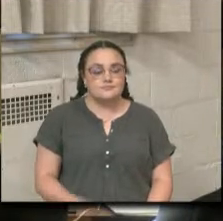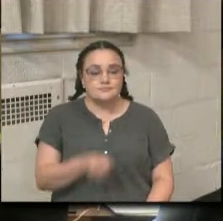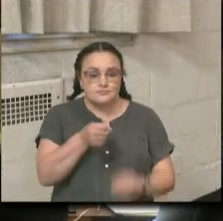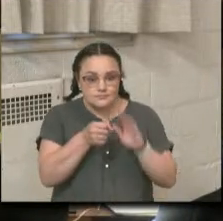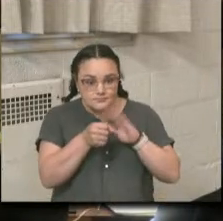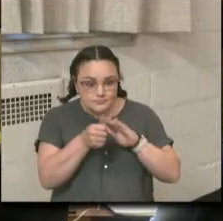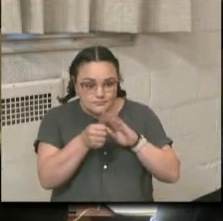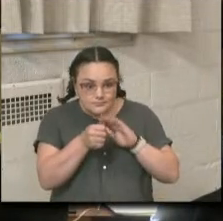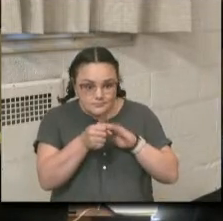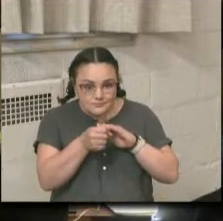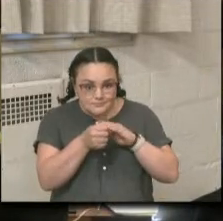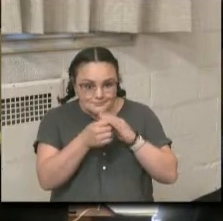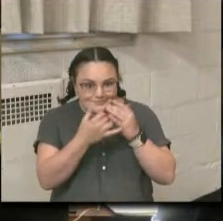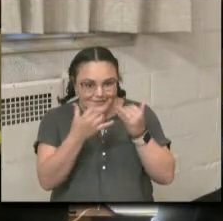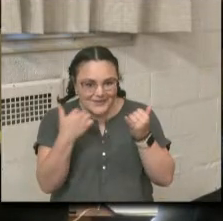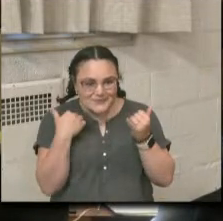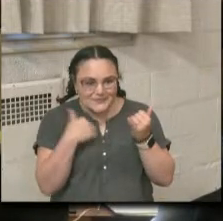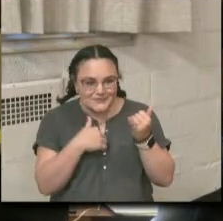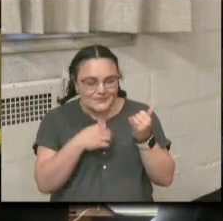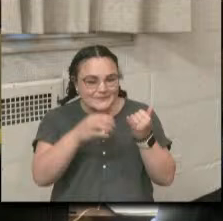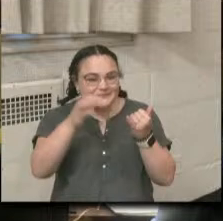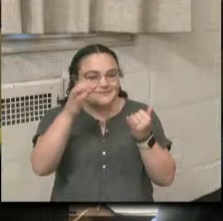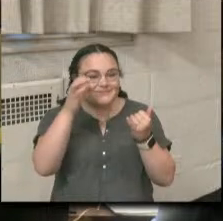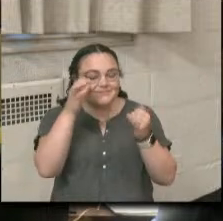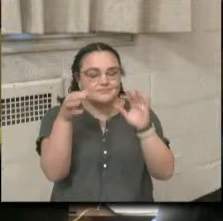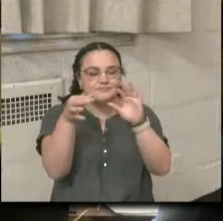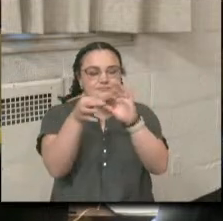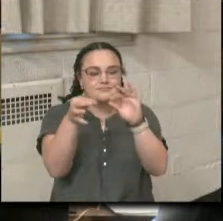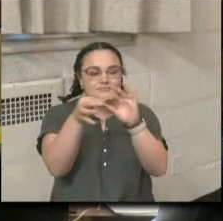And now we'd love to hear remarks from the